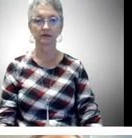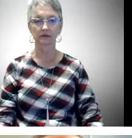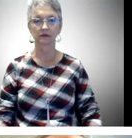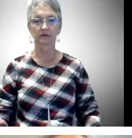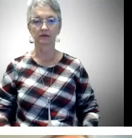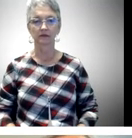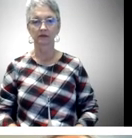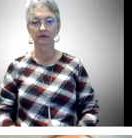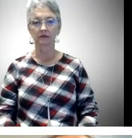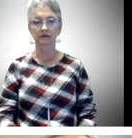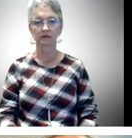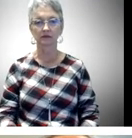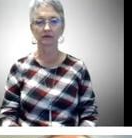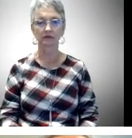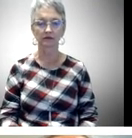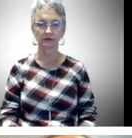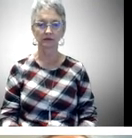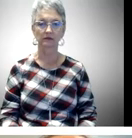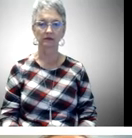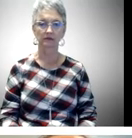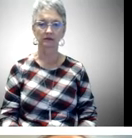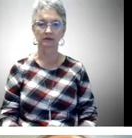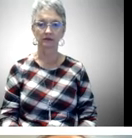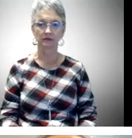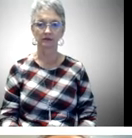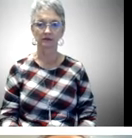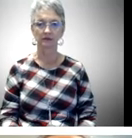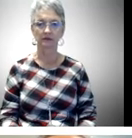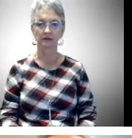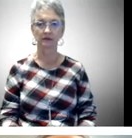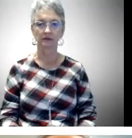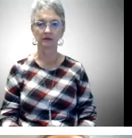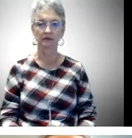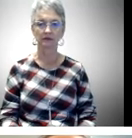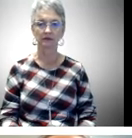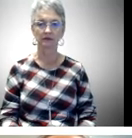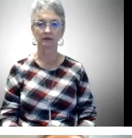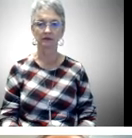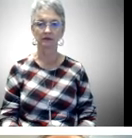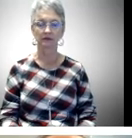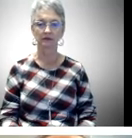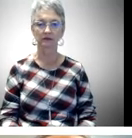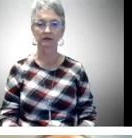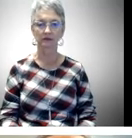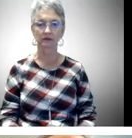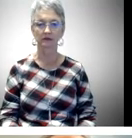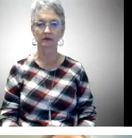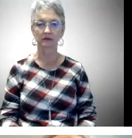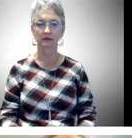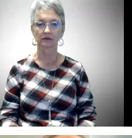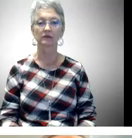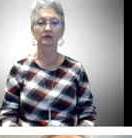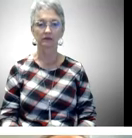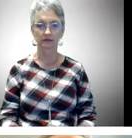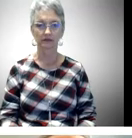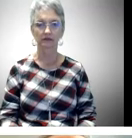oversight and monitor supported decision-making agreements, but you also got to do it for powers of attorney, because there's a greater risk